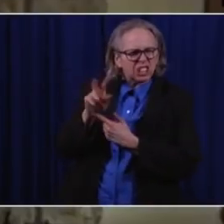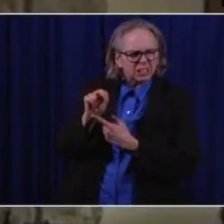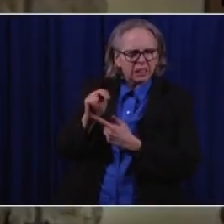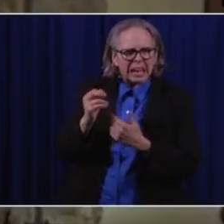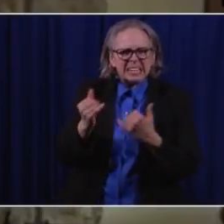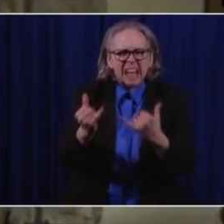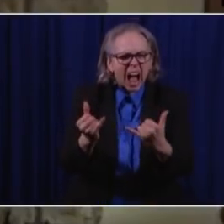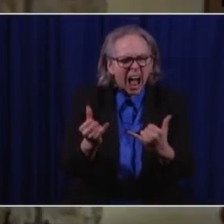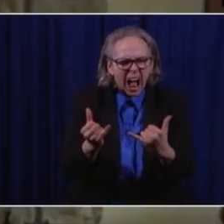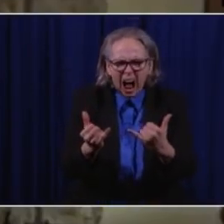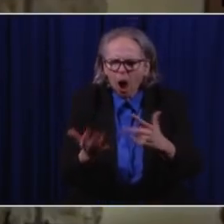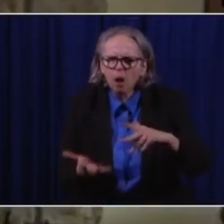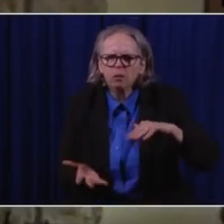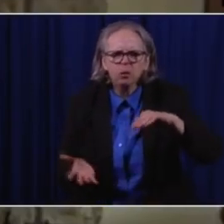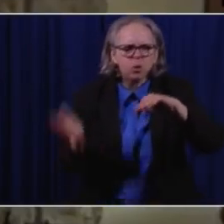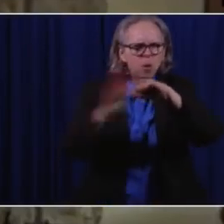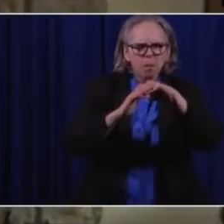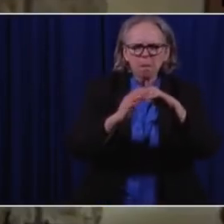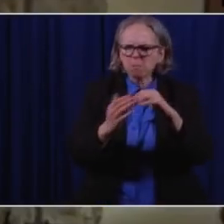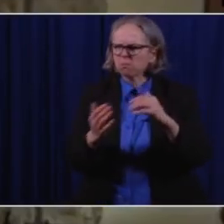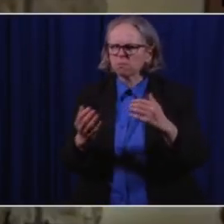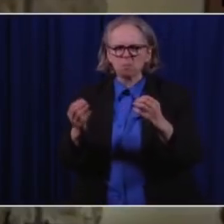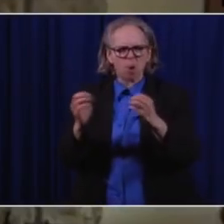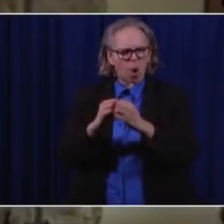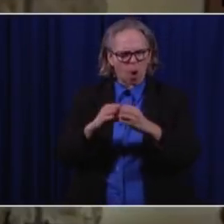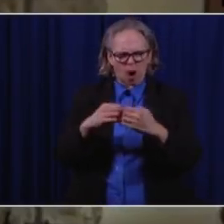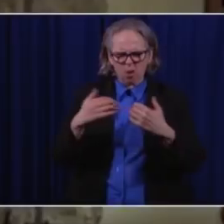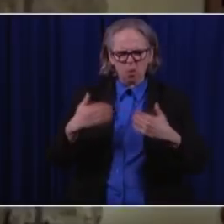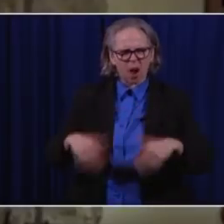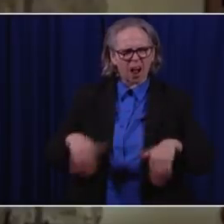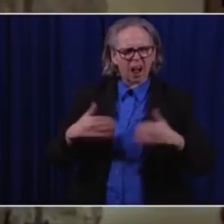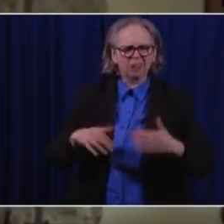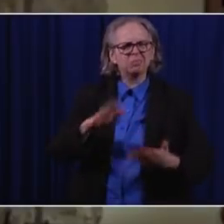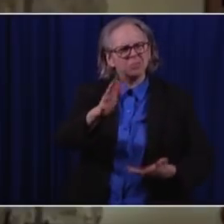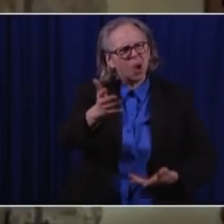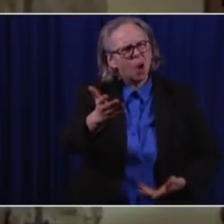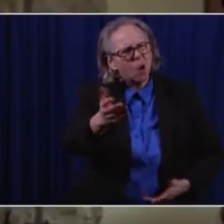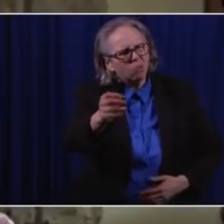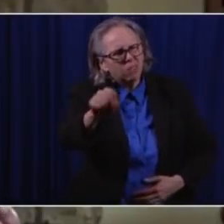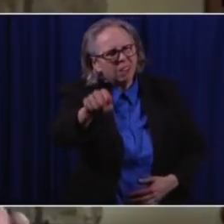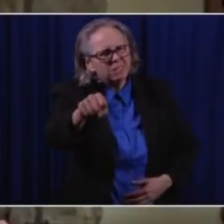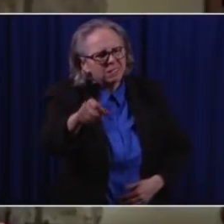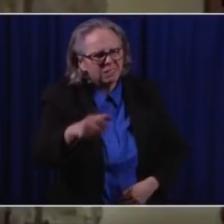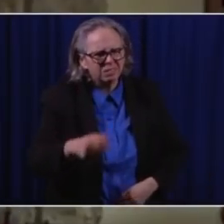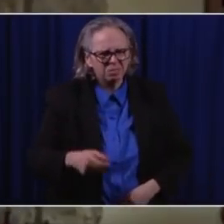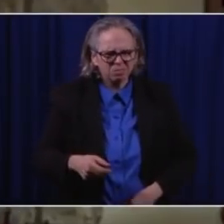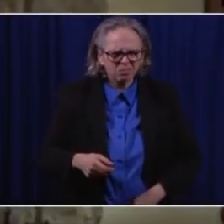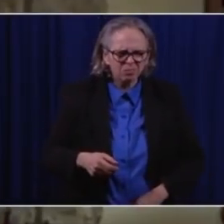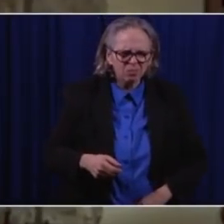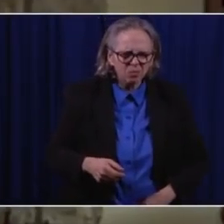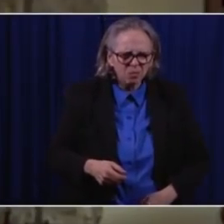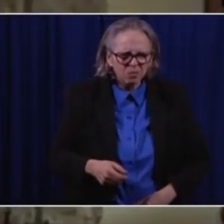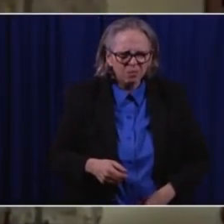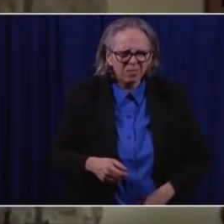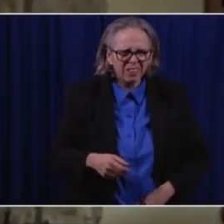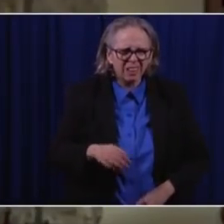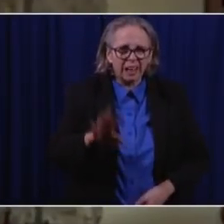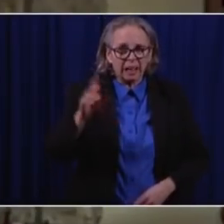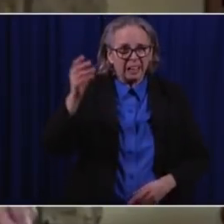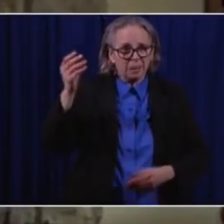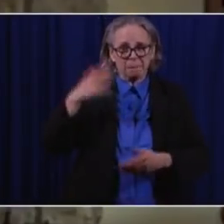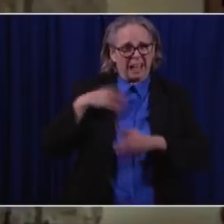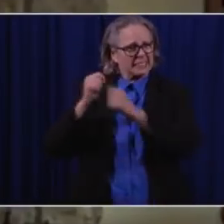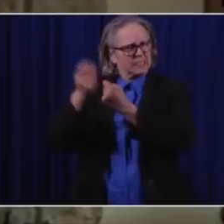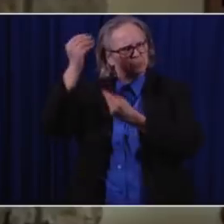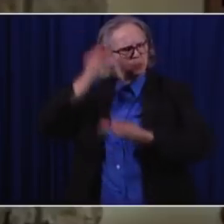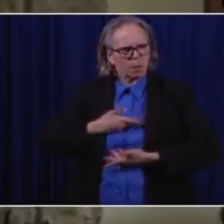significant. And so, they tell me that there's a file problem. The files that are being sent in are